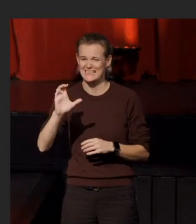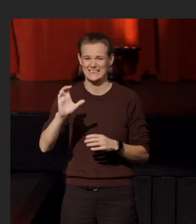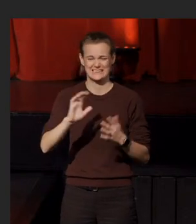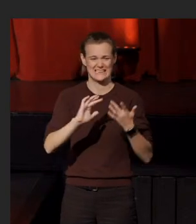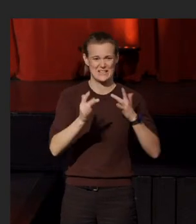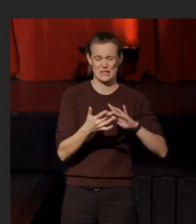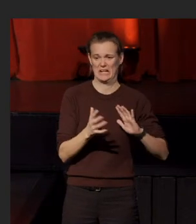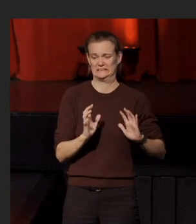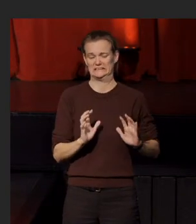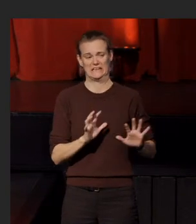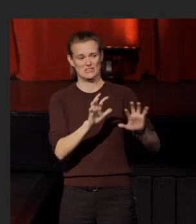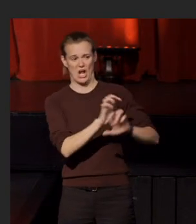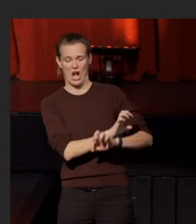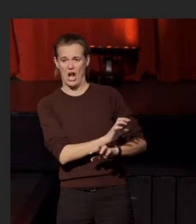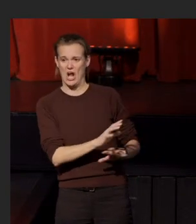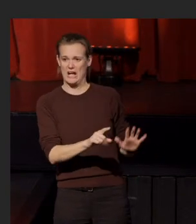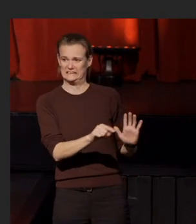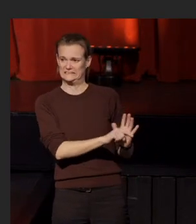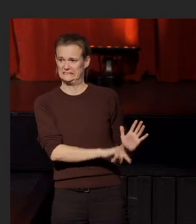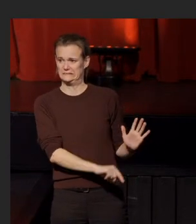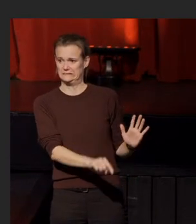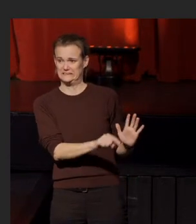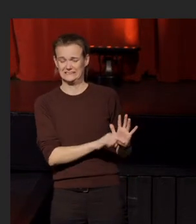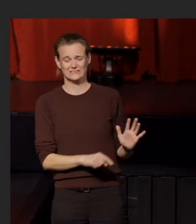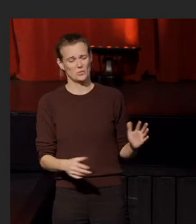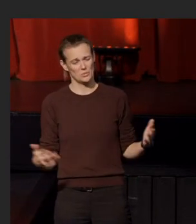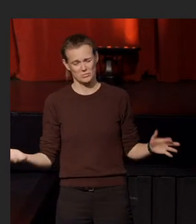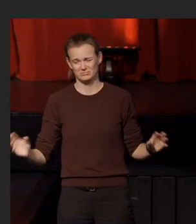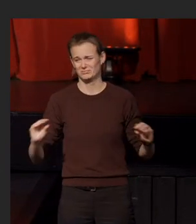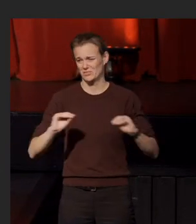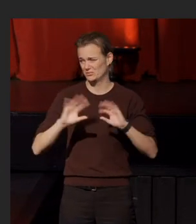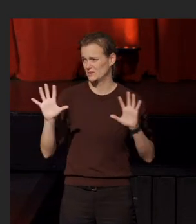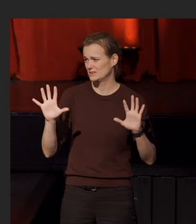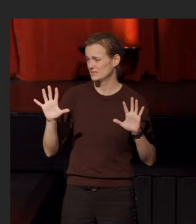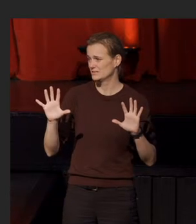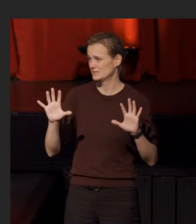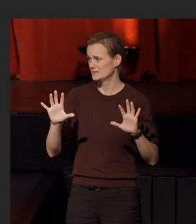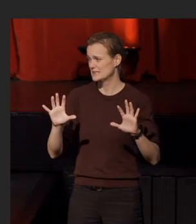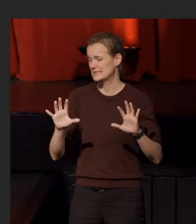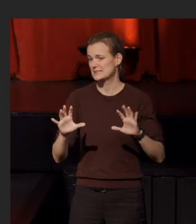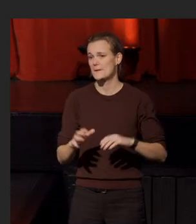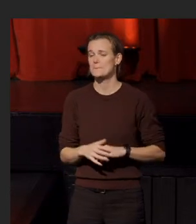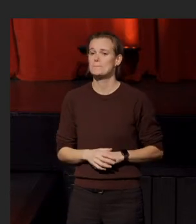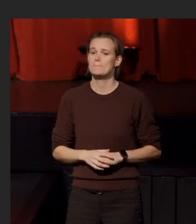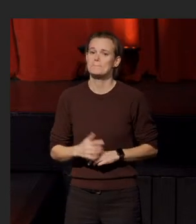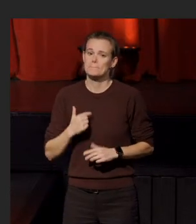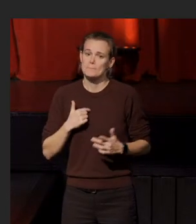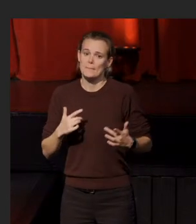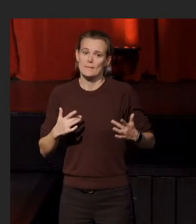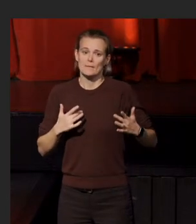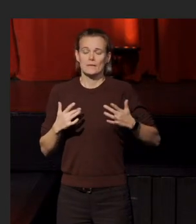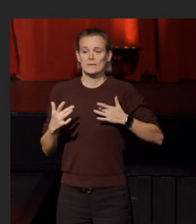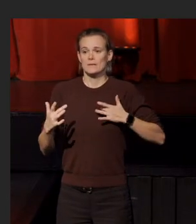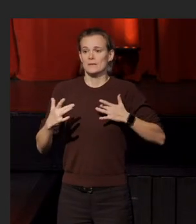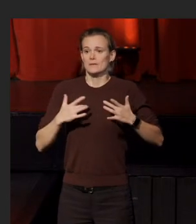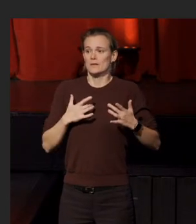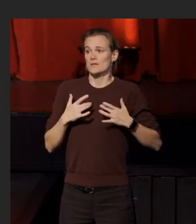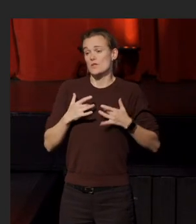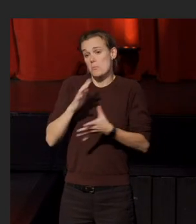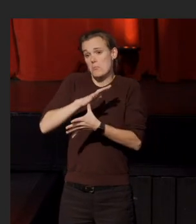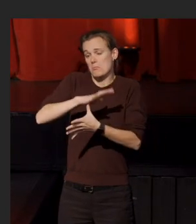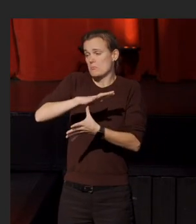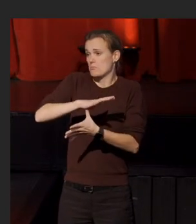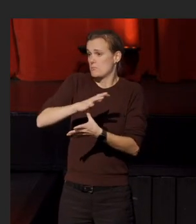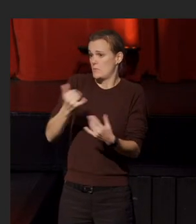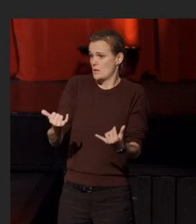of this, and it's certainly palpable. So my particular concern, the most acute concern